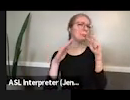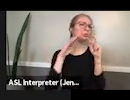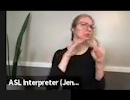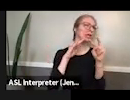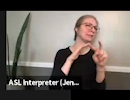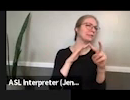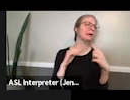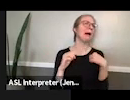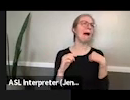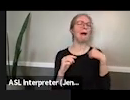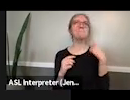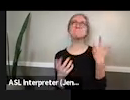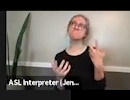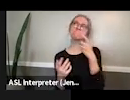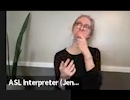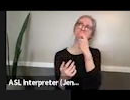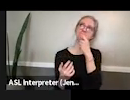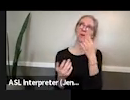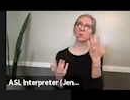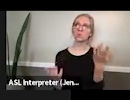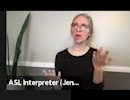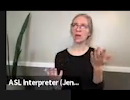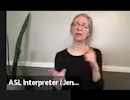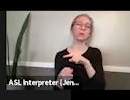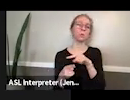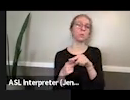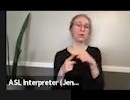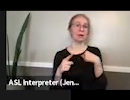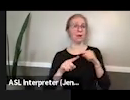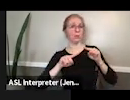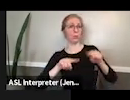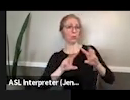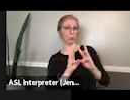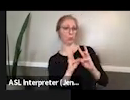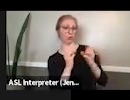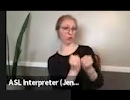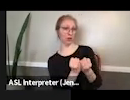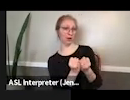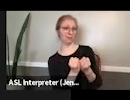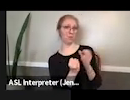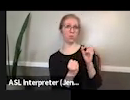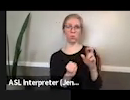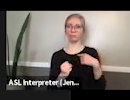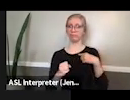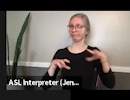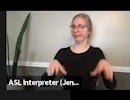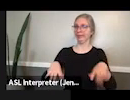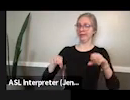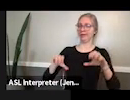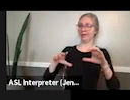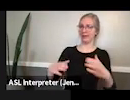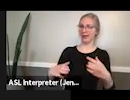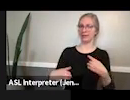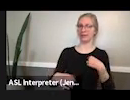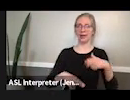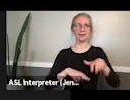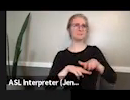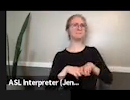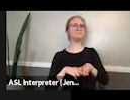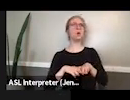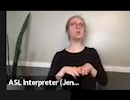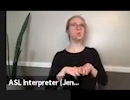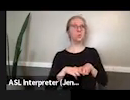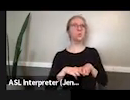saying, well, when I go to a workshop or take a class, I sit and I listen, I go, oh, I want to do that